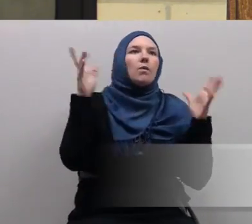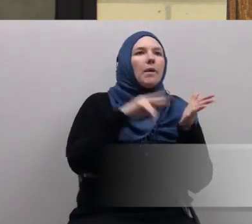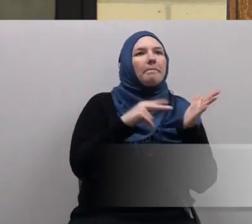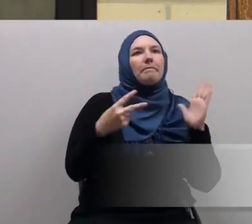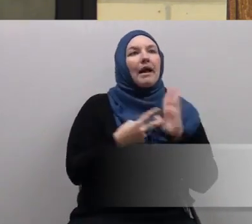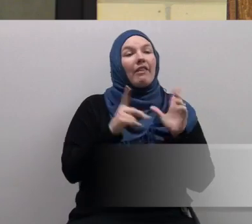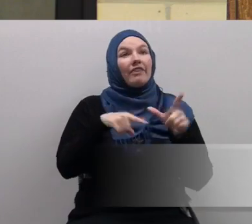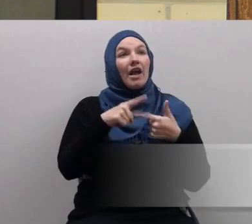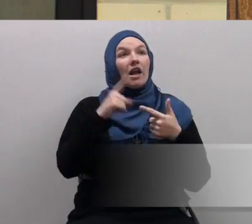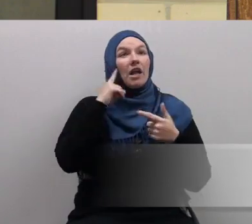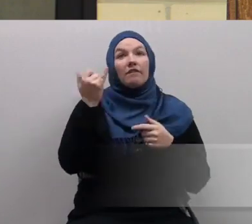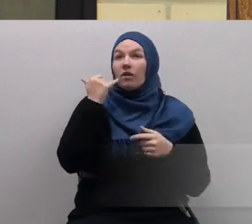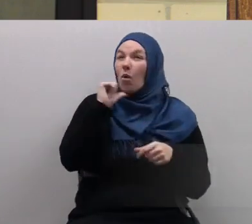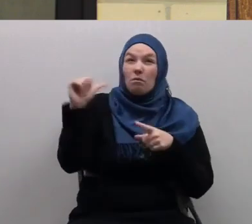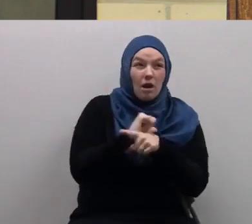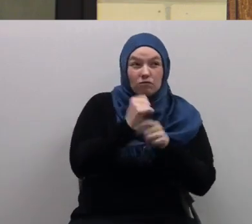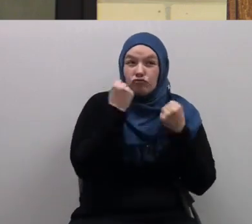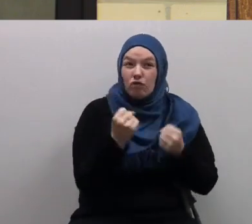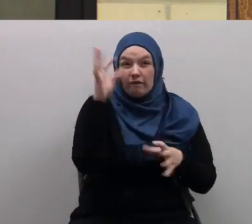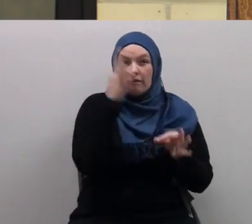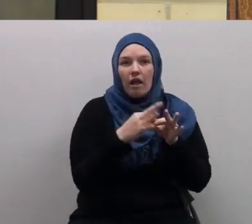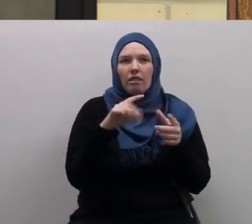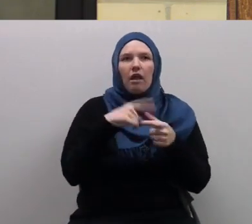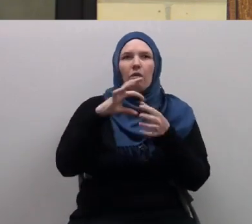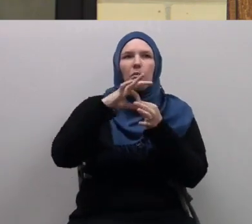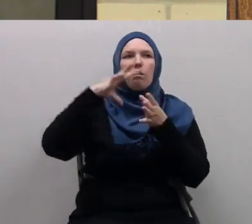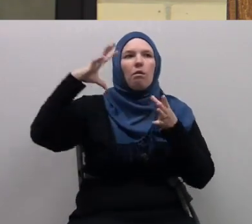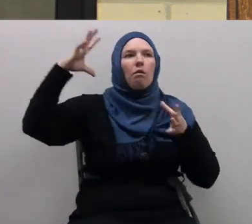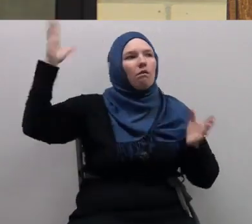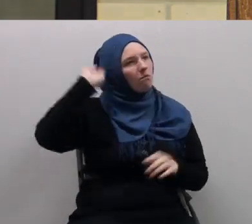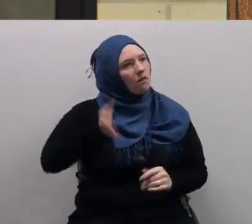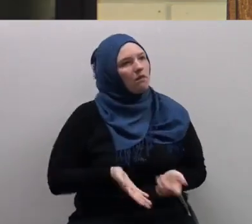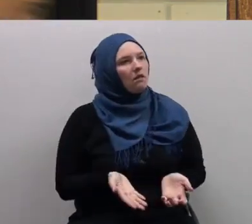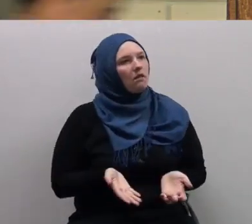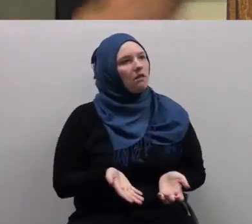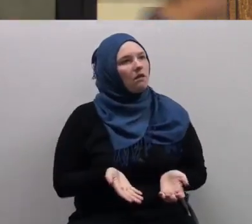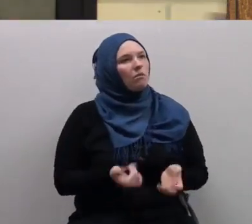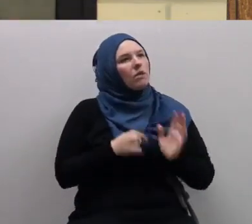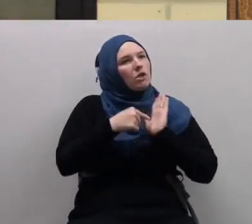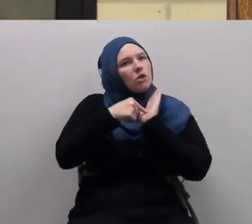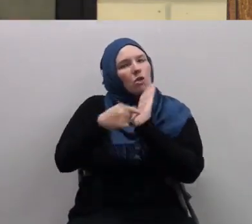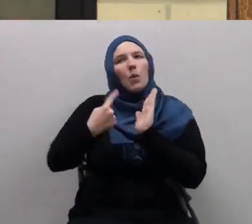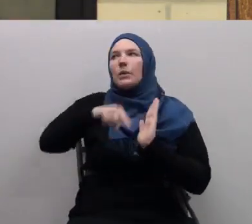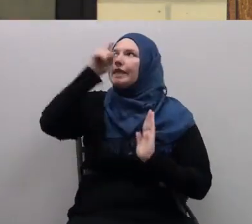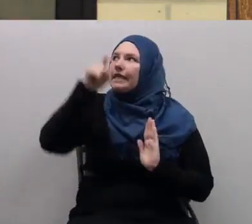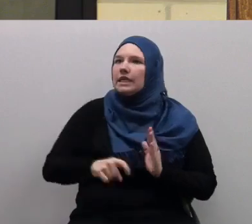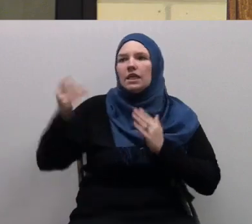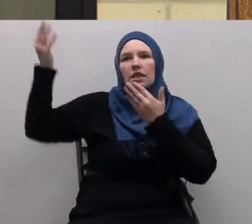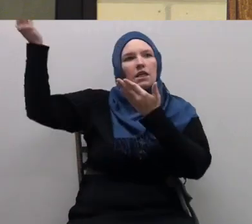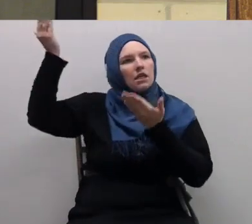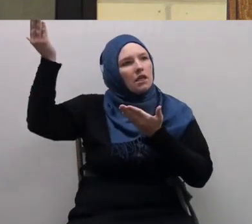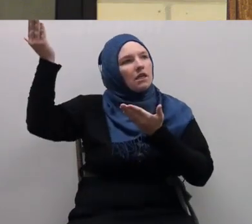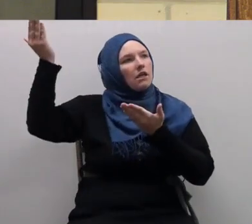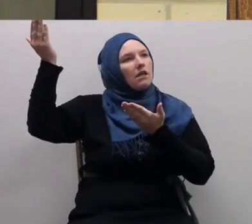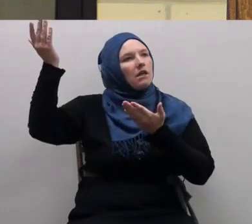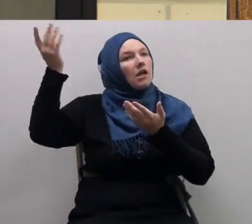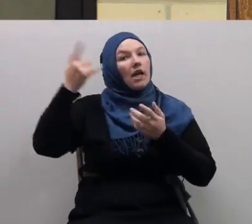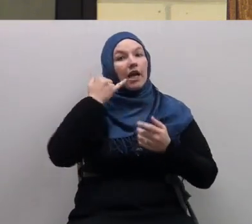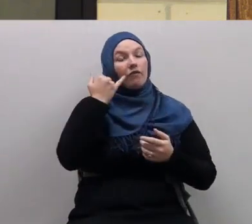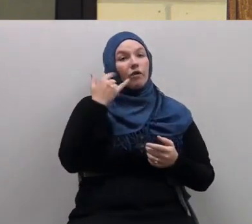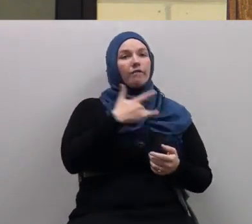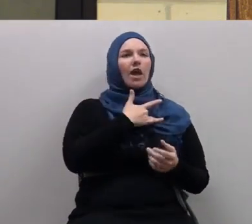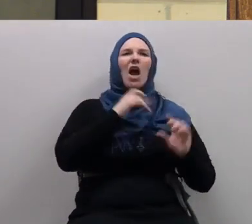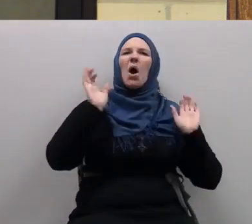then we desperately need what we want from Him. And when we feel we can live without